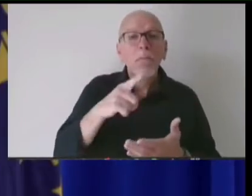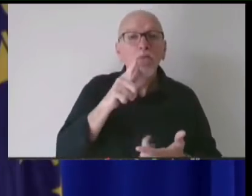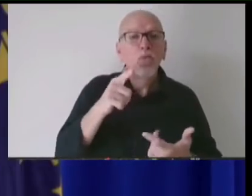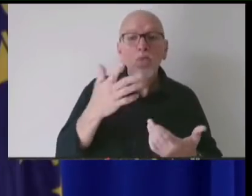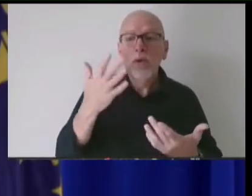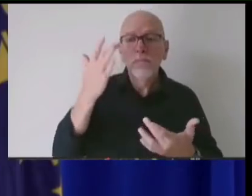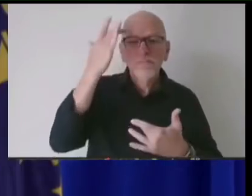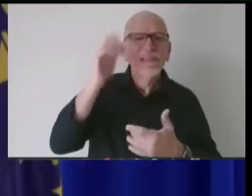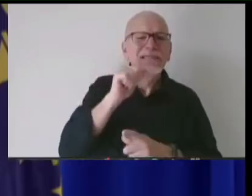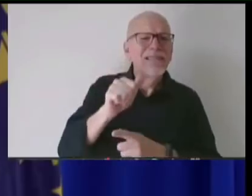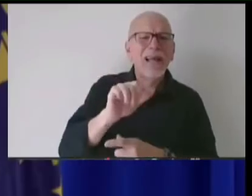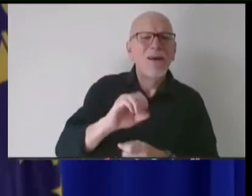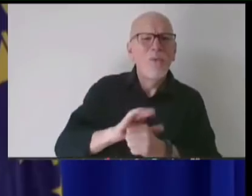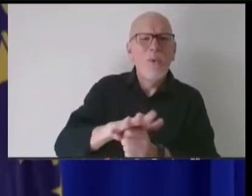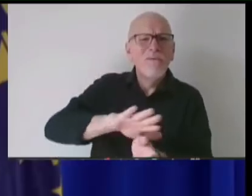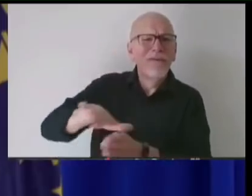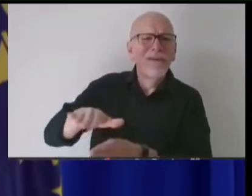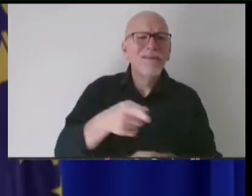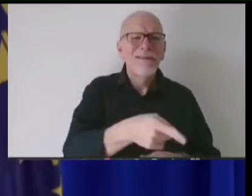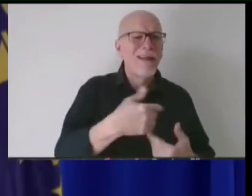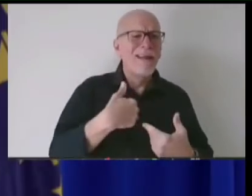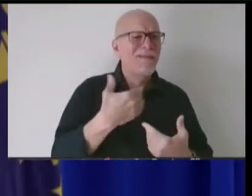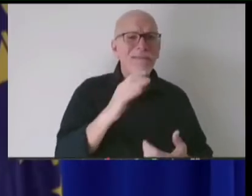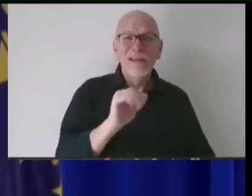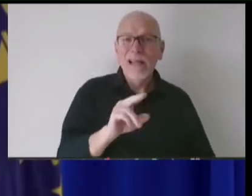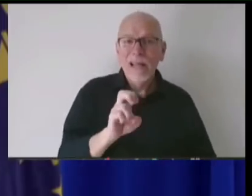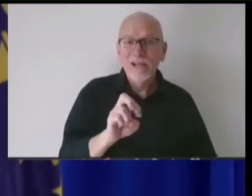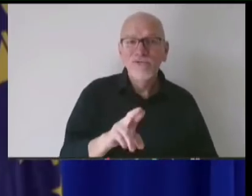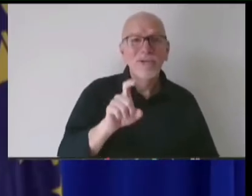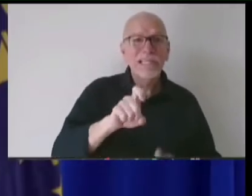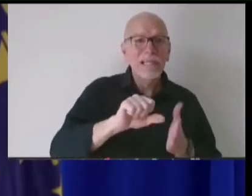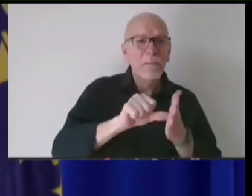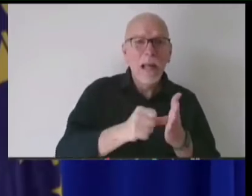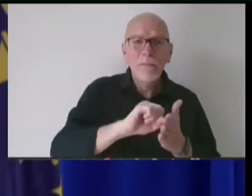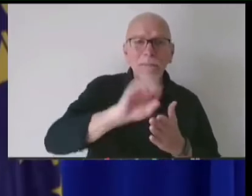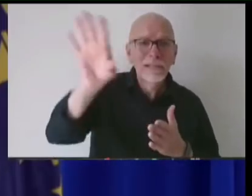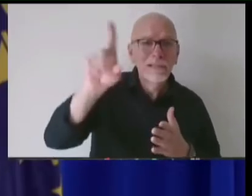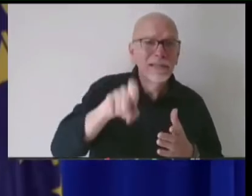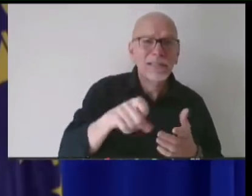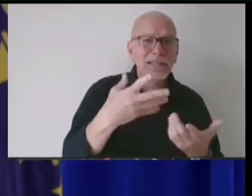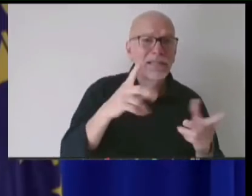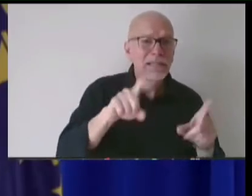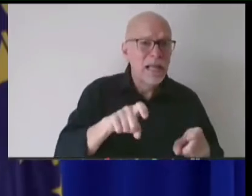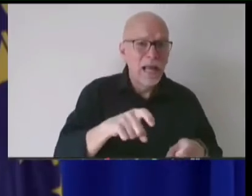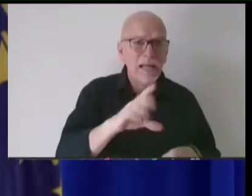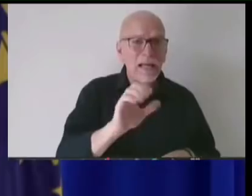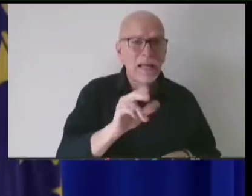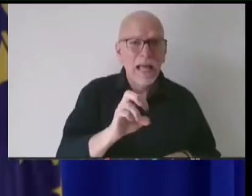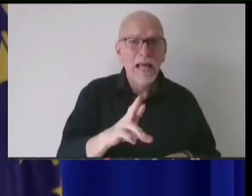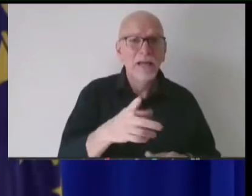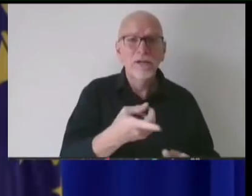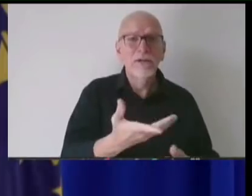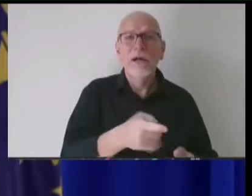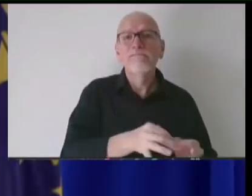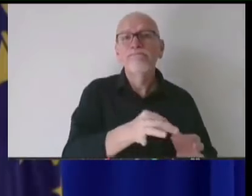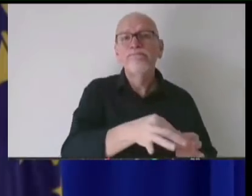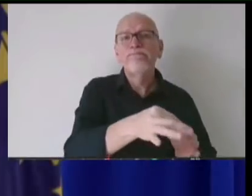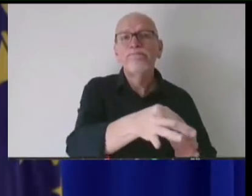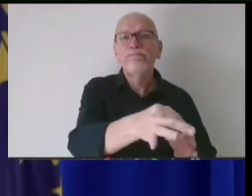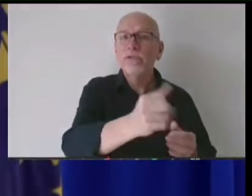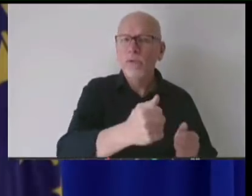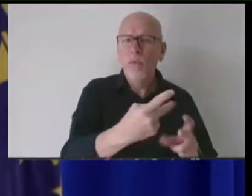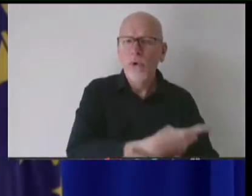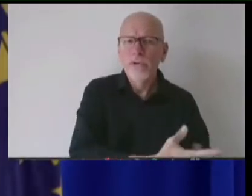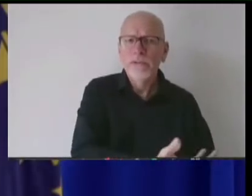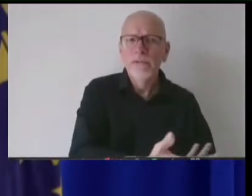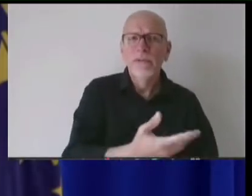So whether that makes a difference in their long-term health or it just makes a difference in the fact they live with the worry of that for the next 6 to 8 weeks. They don't